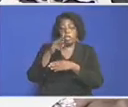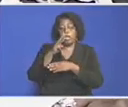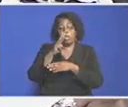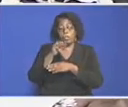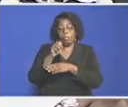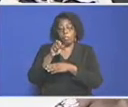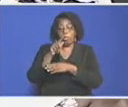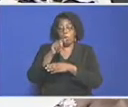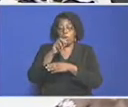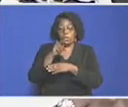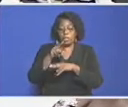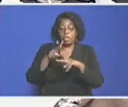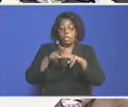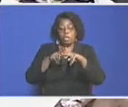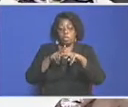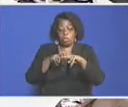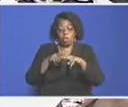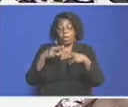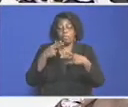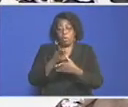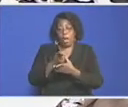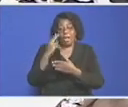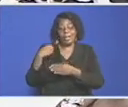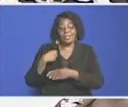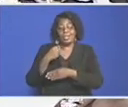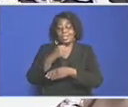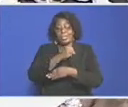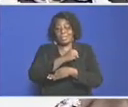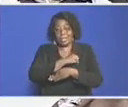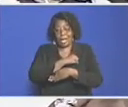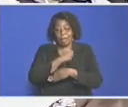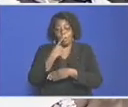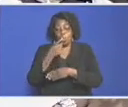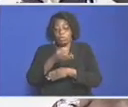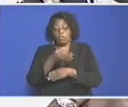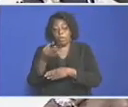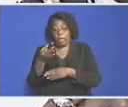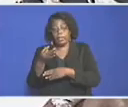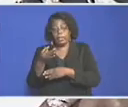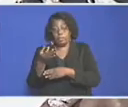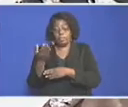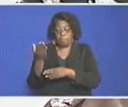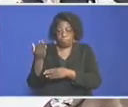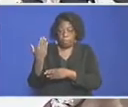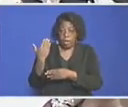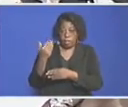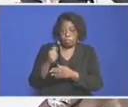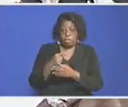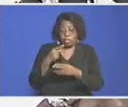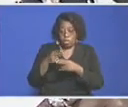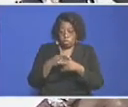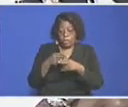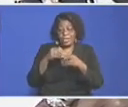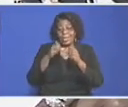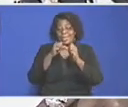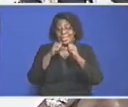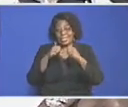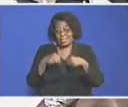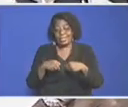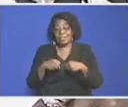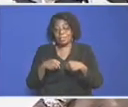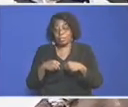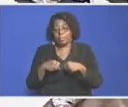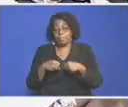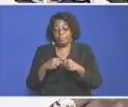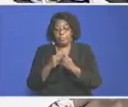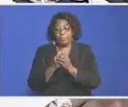Inagua may have to rehire some staff members who were terminated recently. She says shortages in the system may prompt